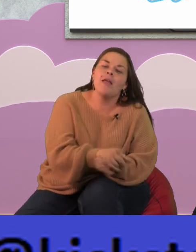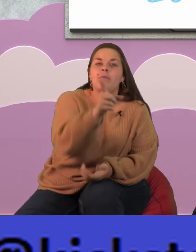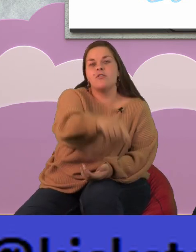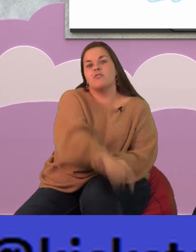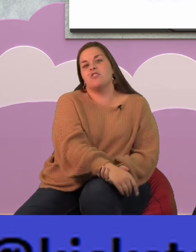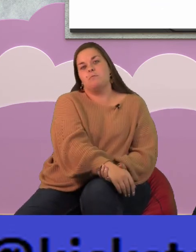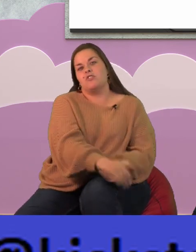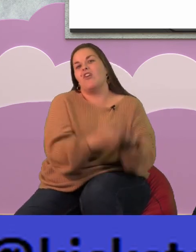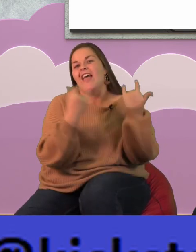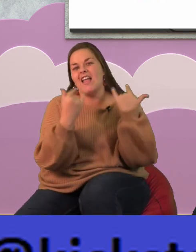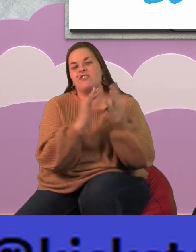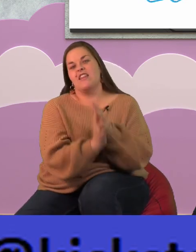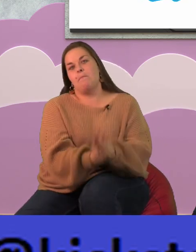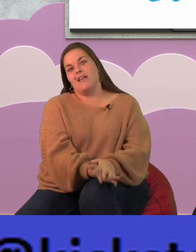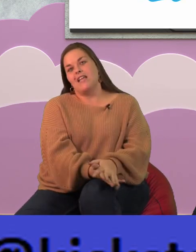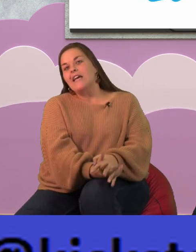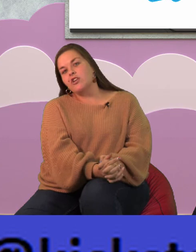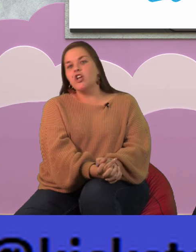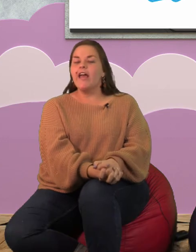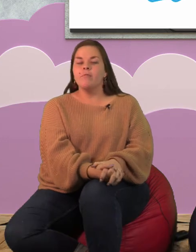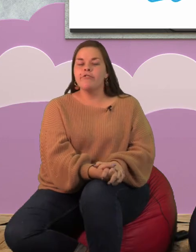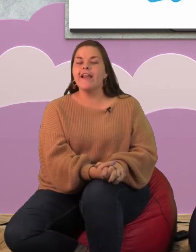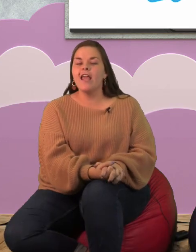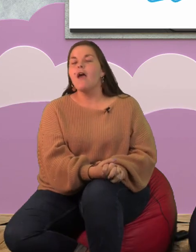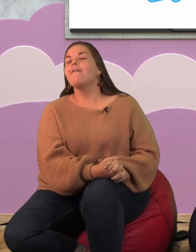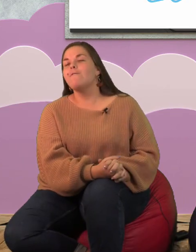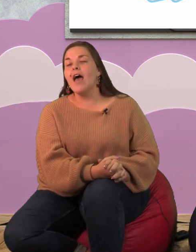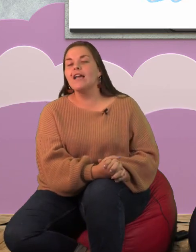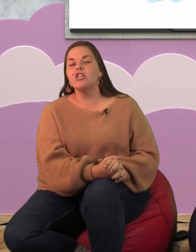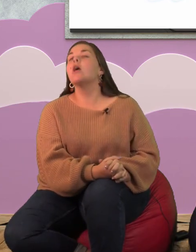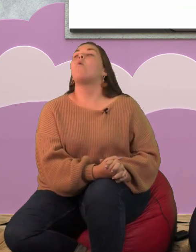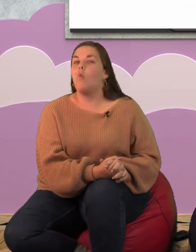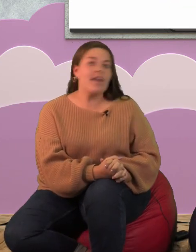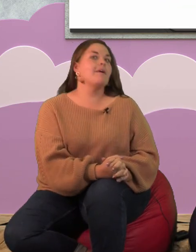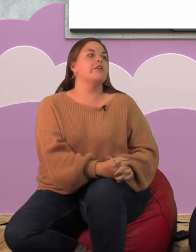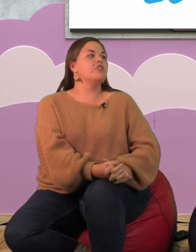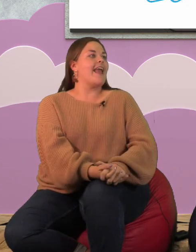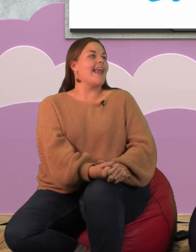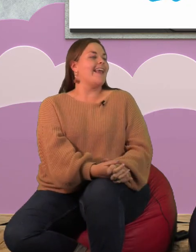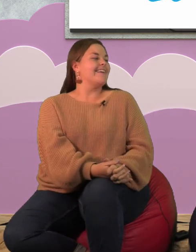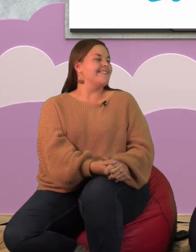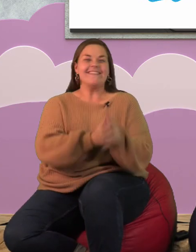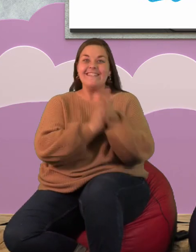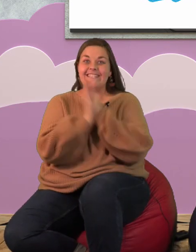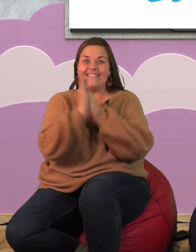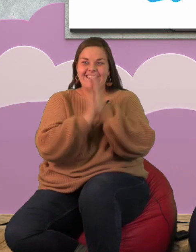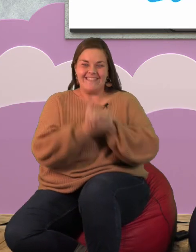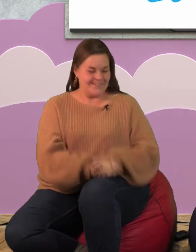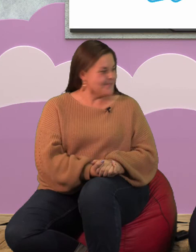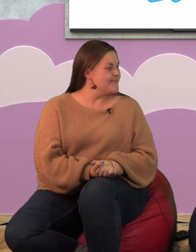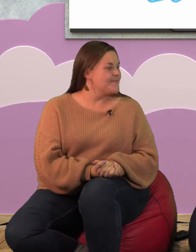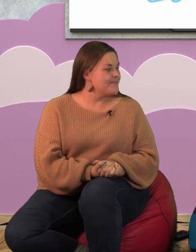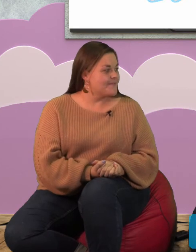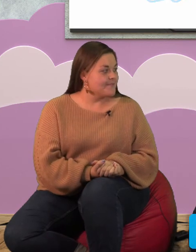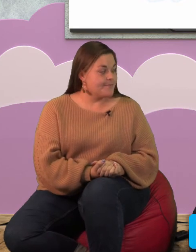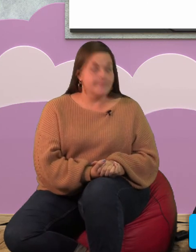info@kickstartnam.com because you're a superstar and you need the best. Now, Shanae, I'm ready for action. What am I doing today? Okay, so today we